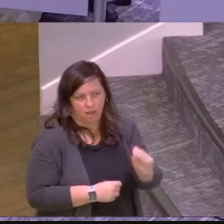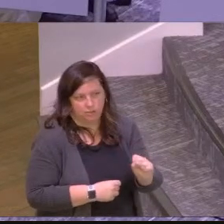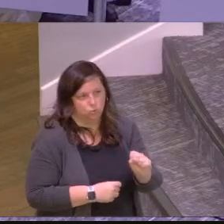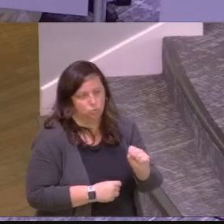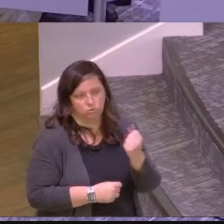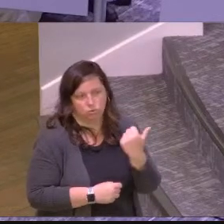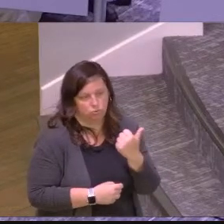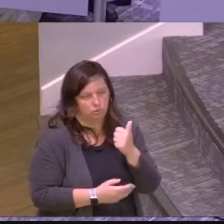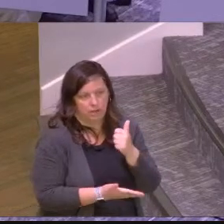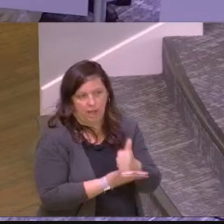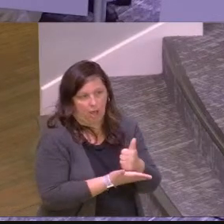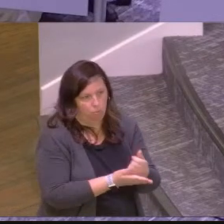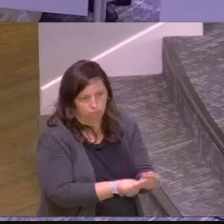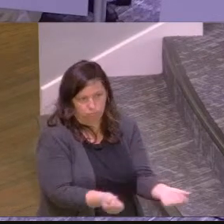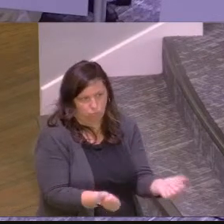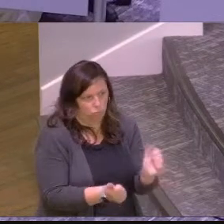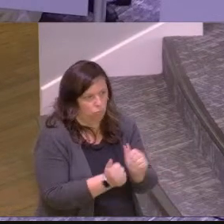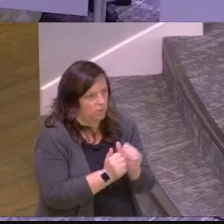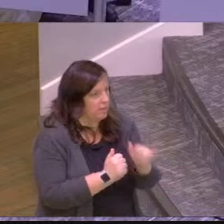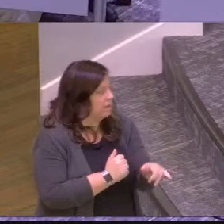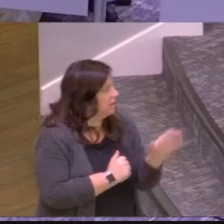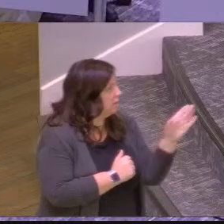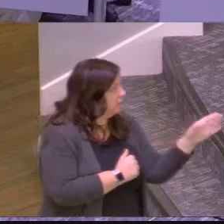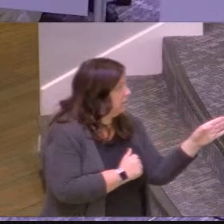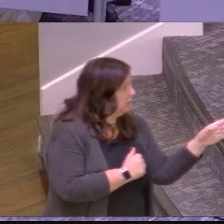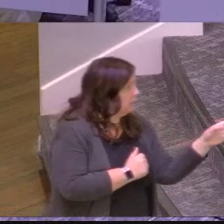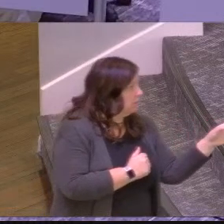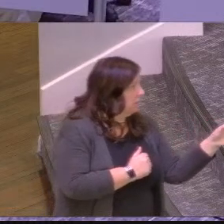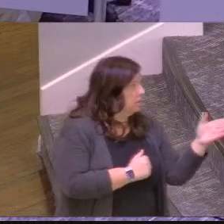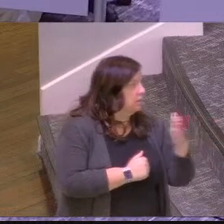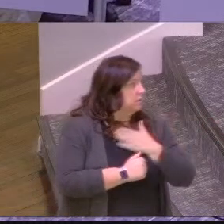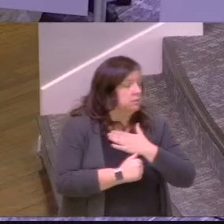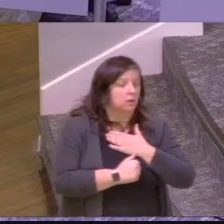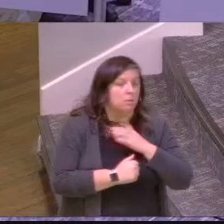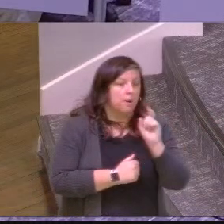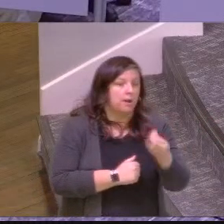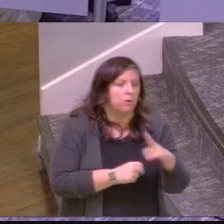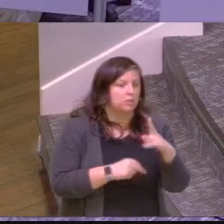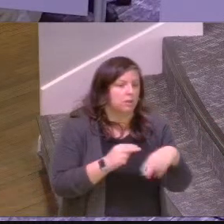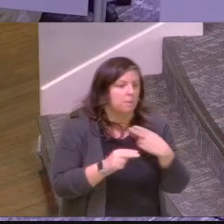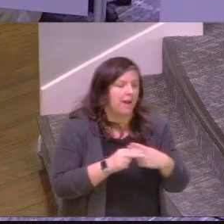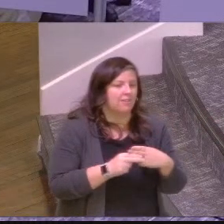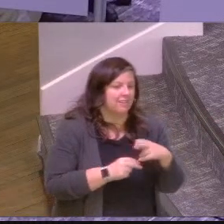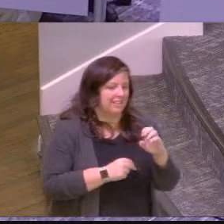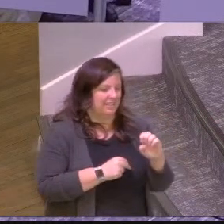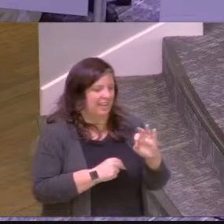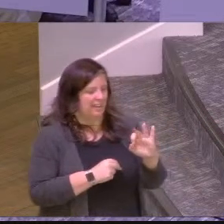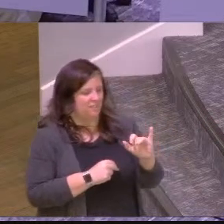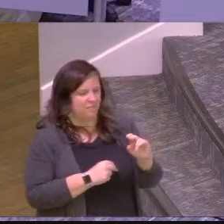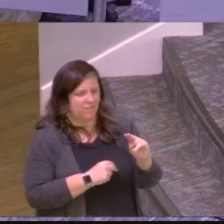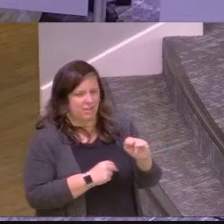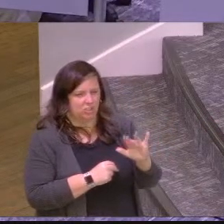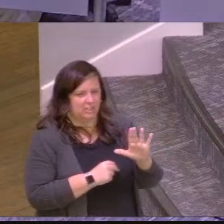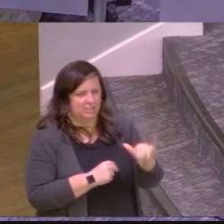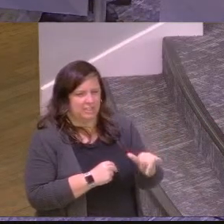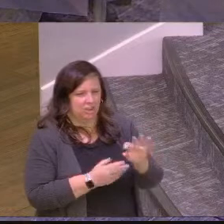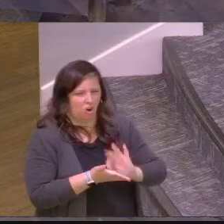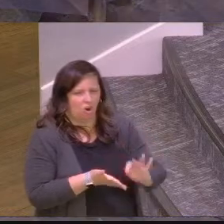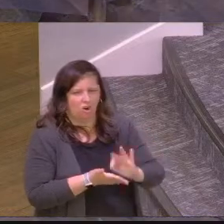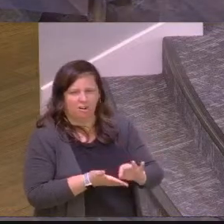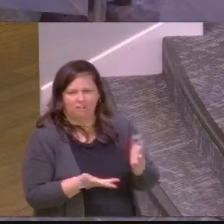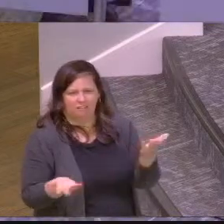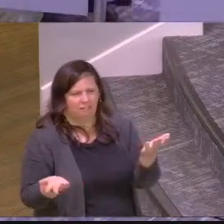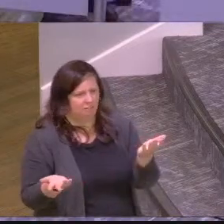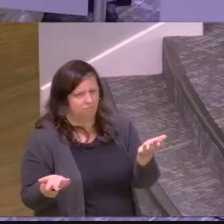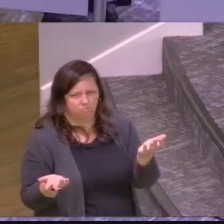So my quick question was about the efficiency audit. I don't think I know anything about that, so can you tell me a little something about that? And is it